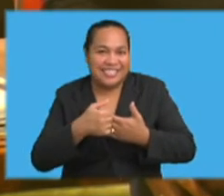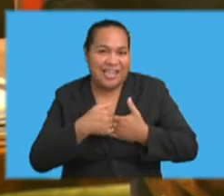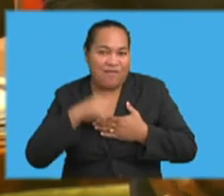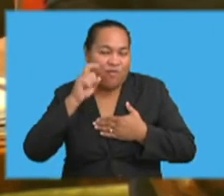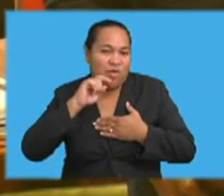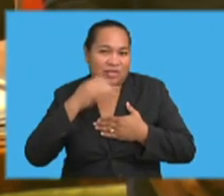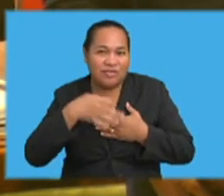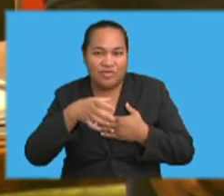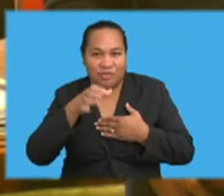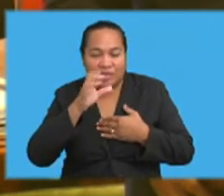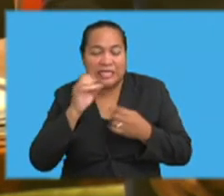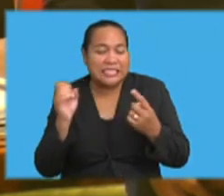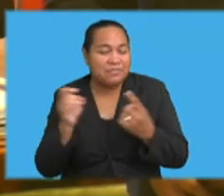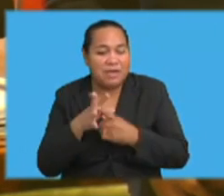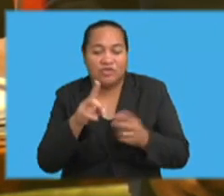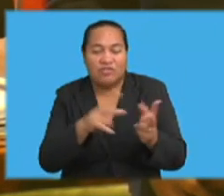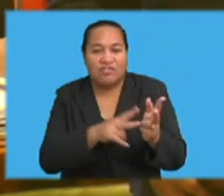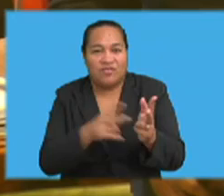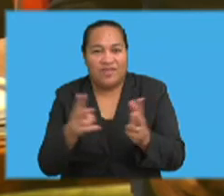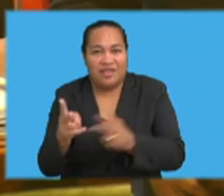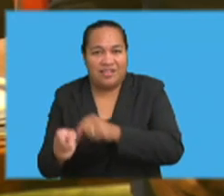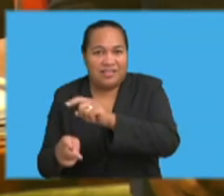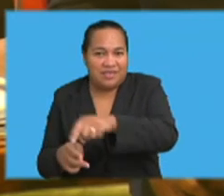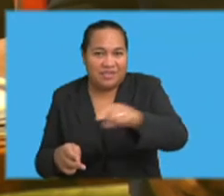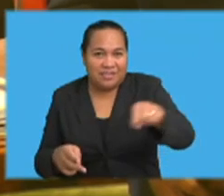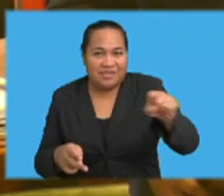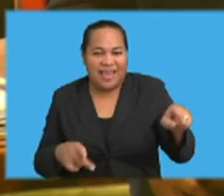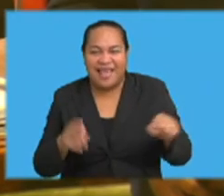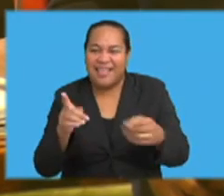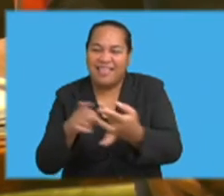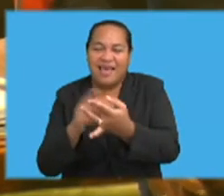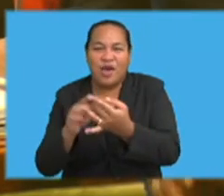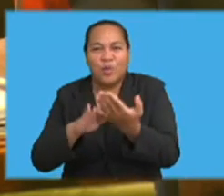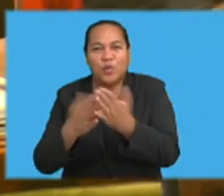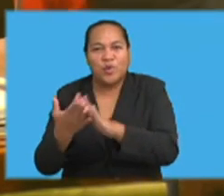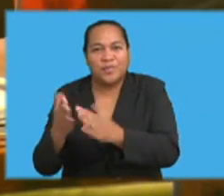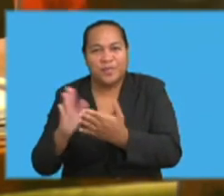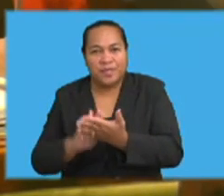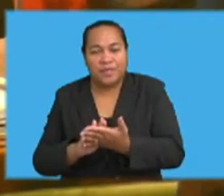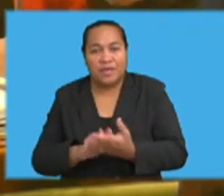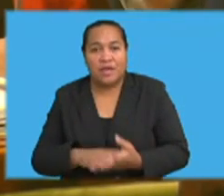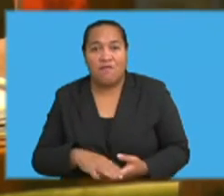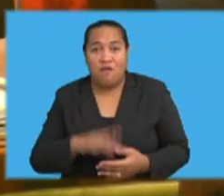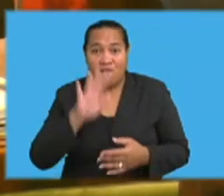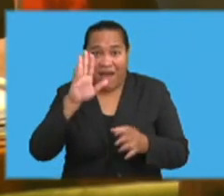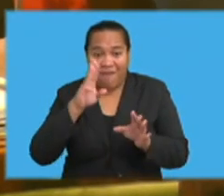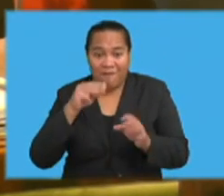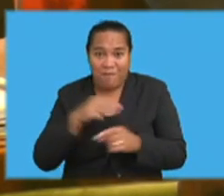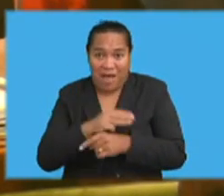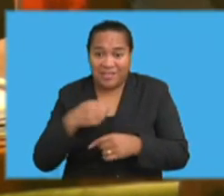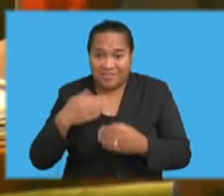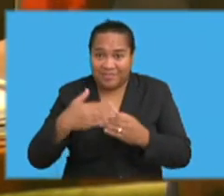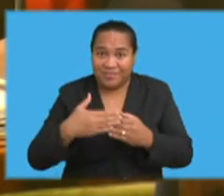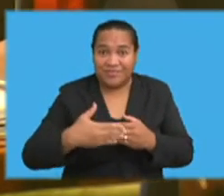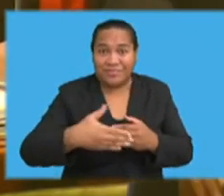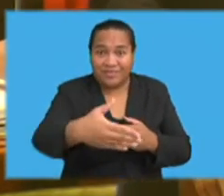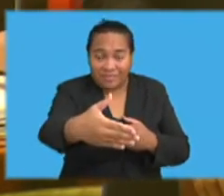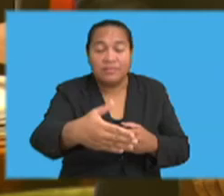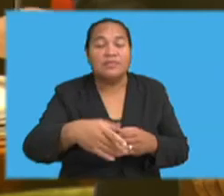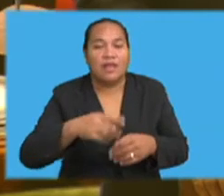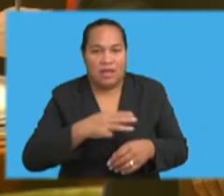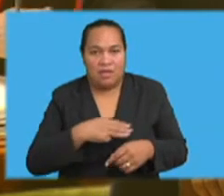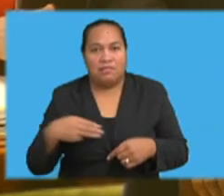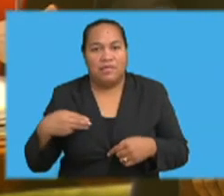especially to the rural areas and its surrounding communities. Madam Speaker, for the next 5 months, the Ministry looks to carry out